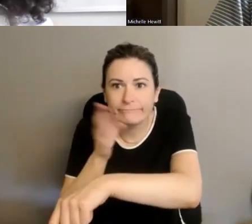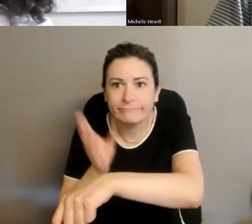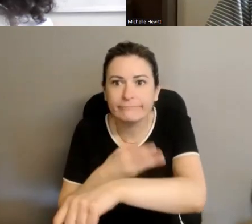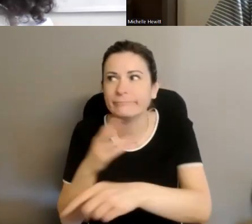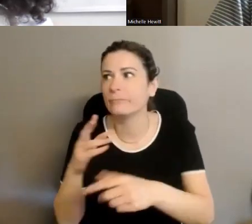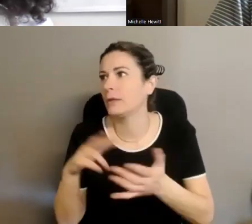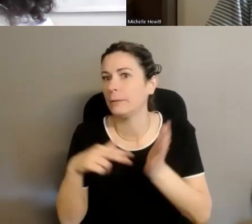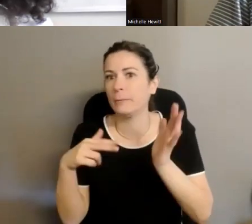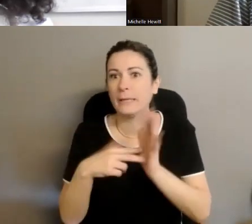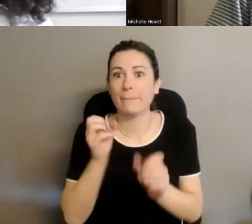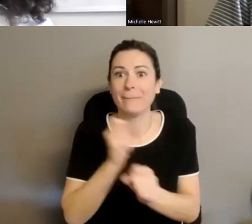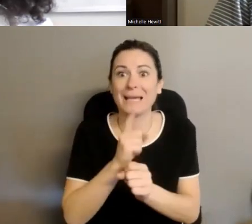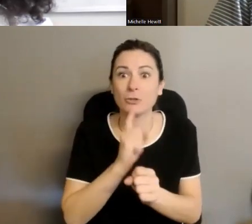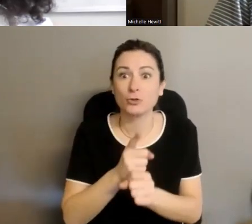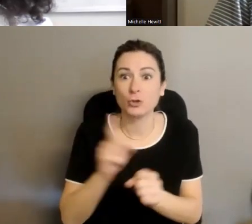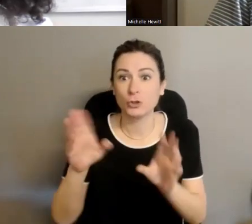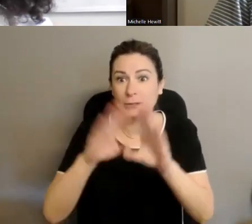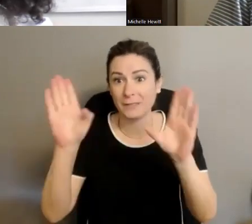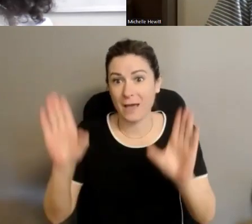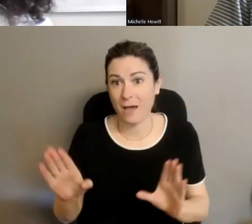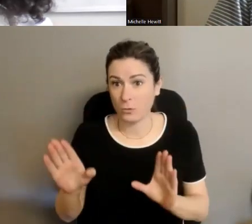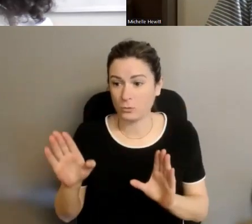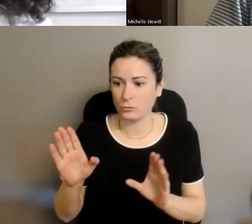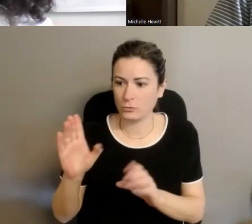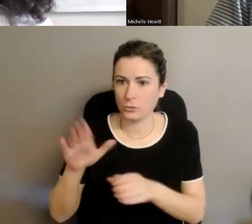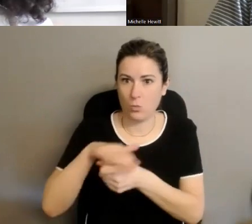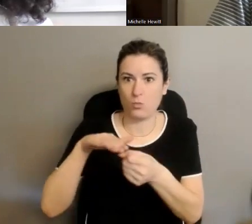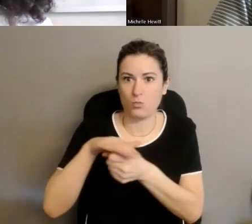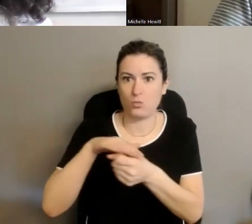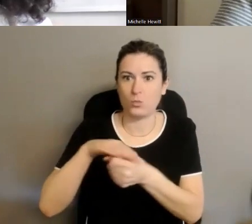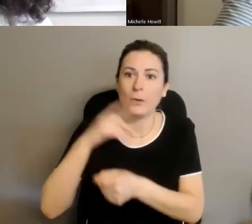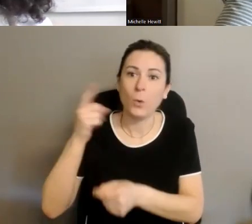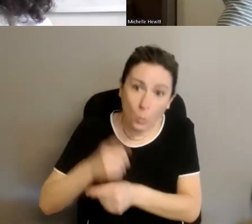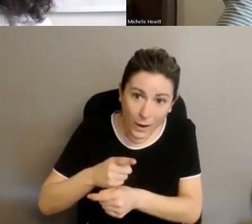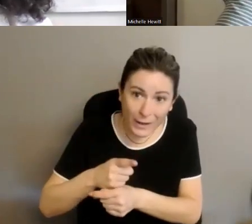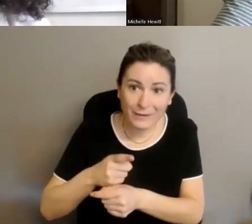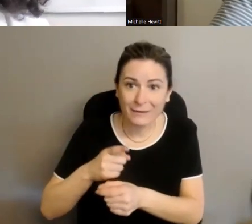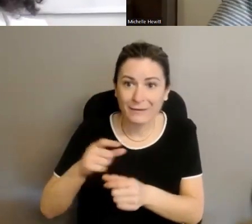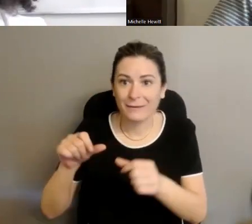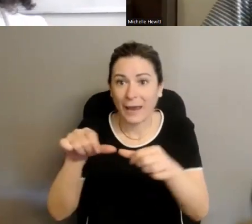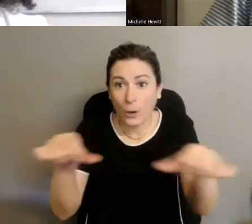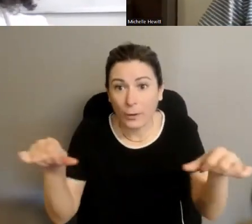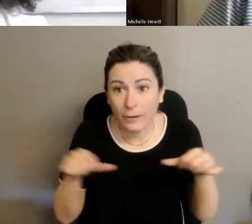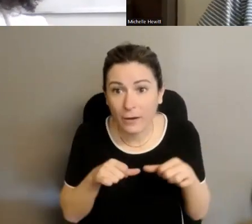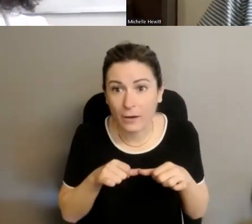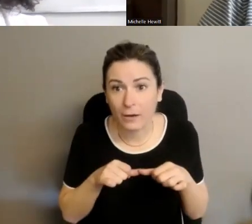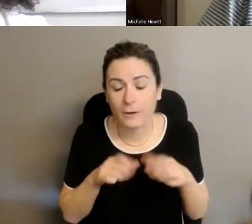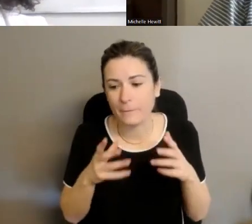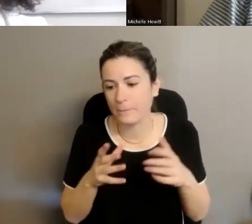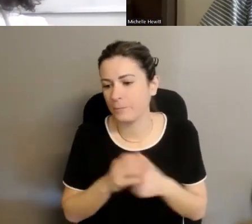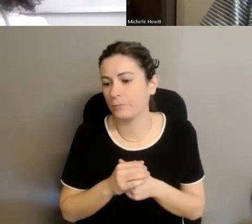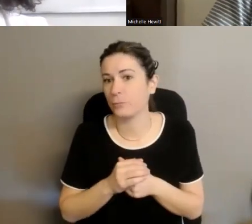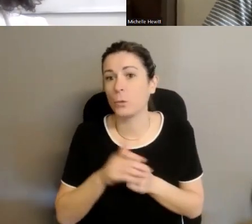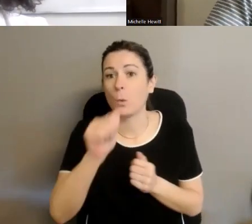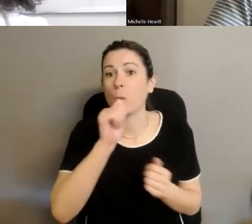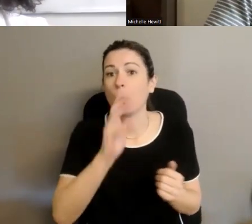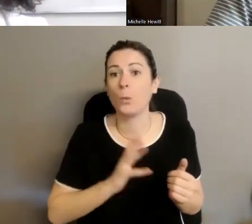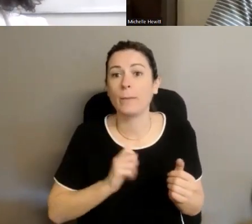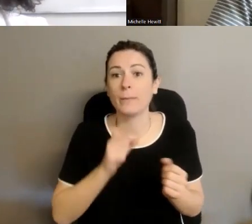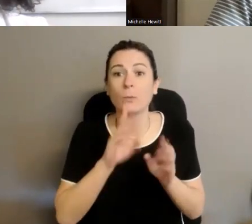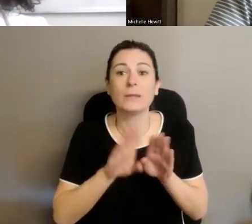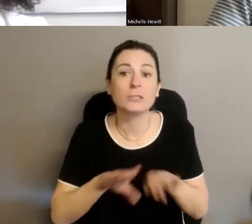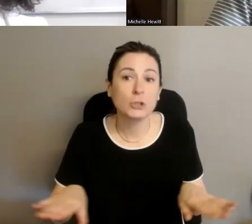is for people that, you know, women with children and people with disabilities that need to be close